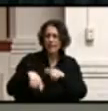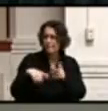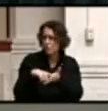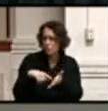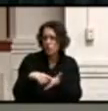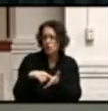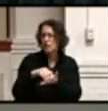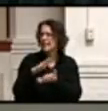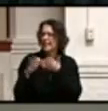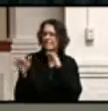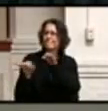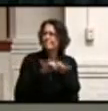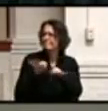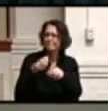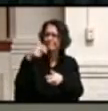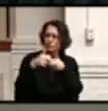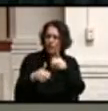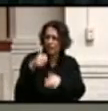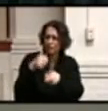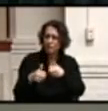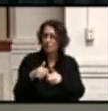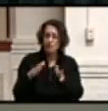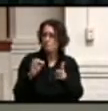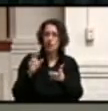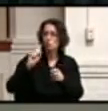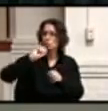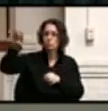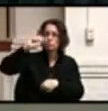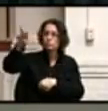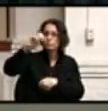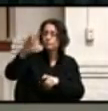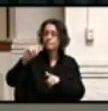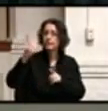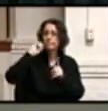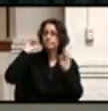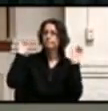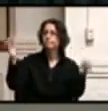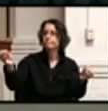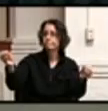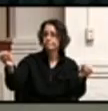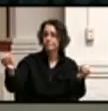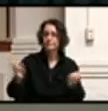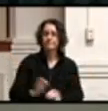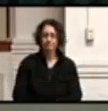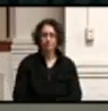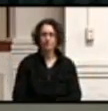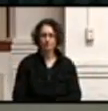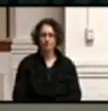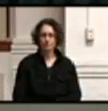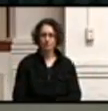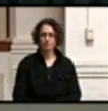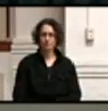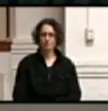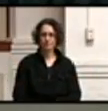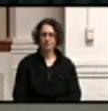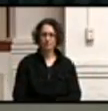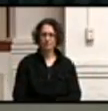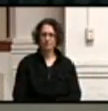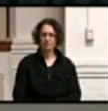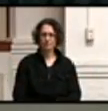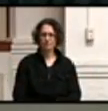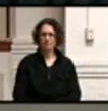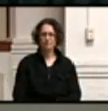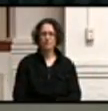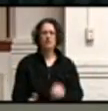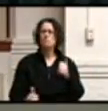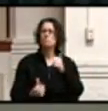four notices and you hear absolutely nothing back from the majority? I think it would be fair to say that most people that say it's a hardship say it while